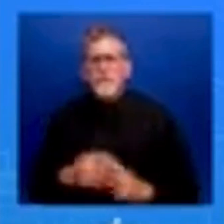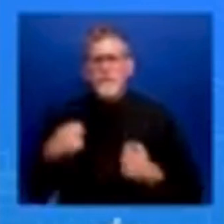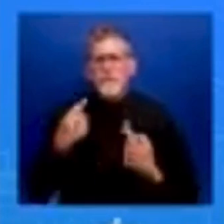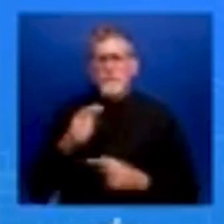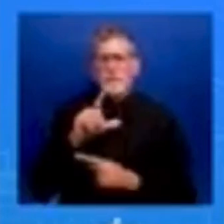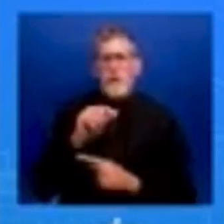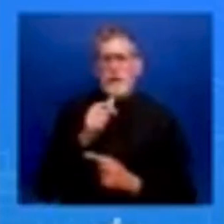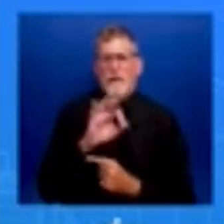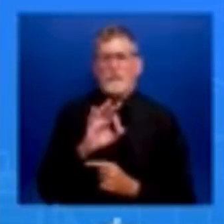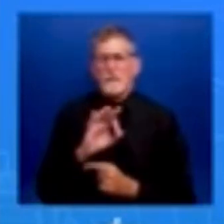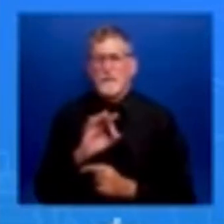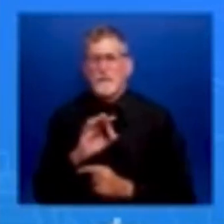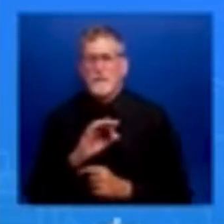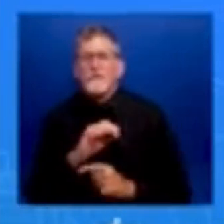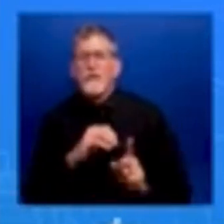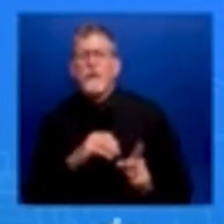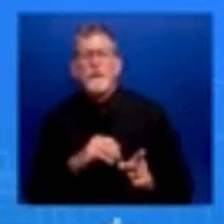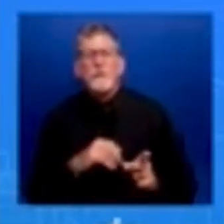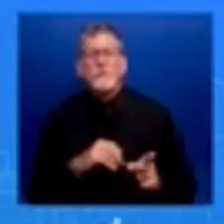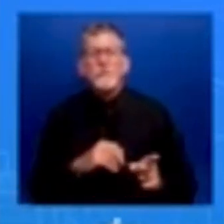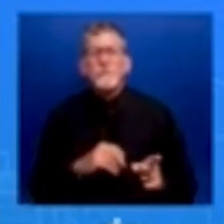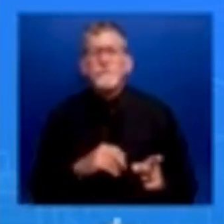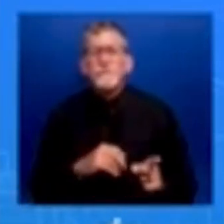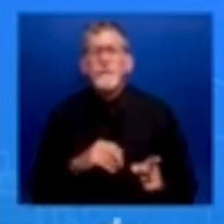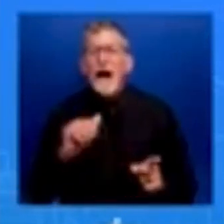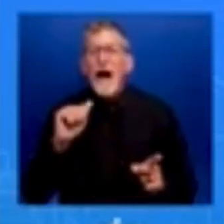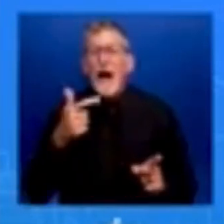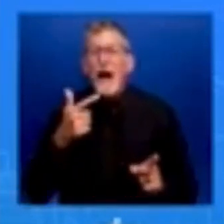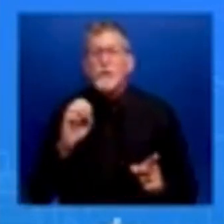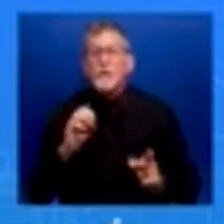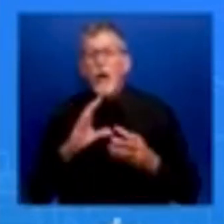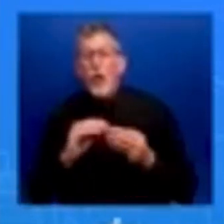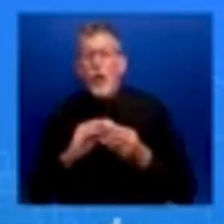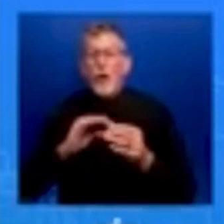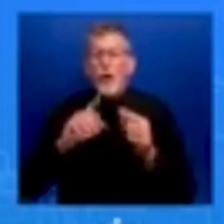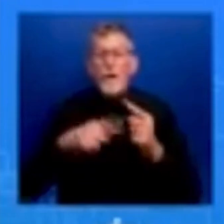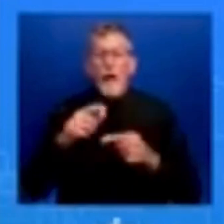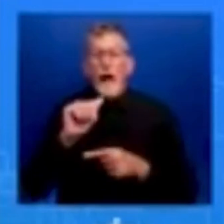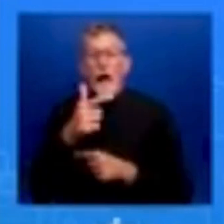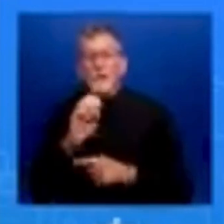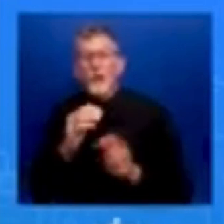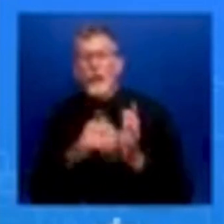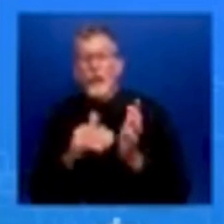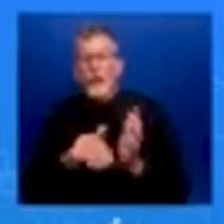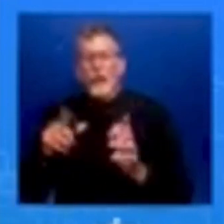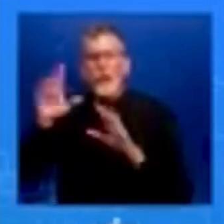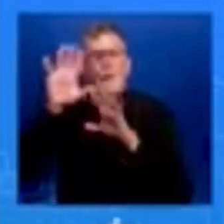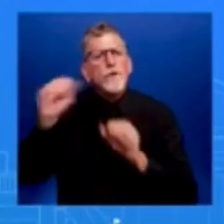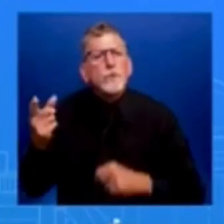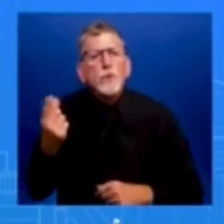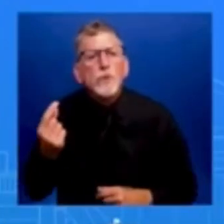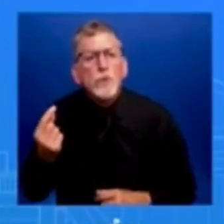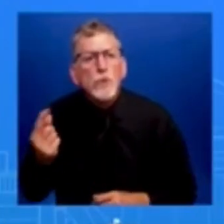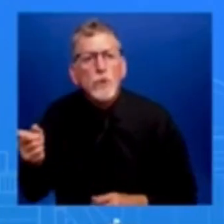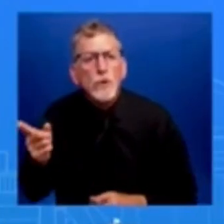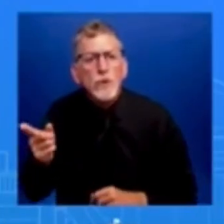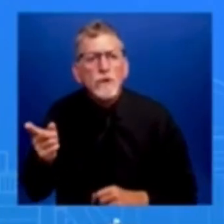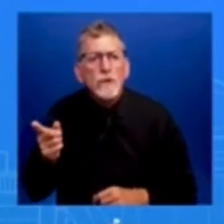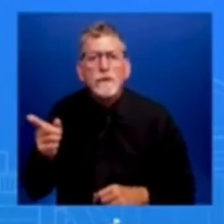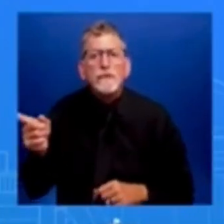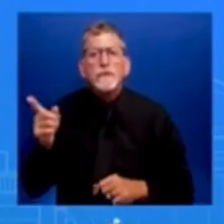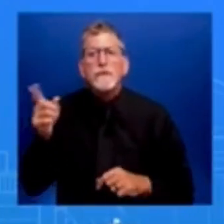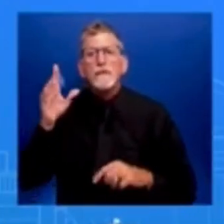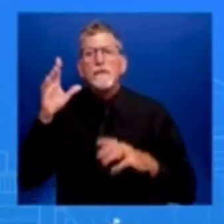the age comment has been out there. And what has this president done? He beat Republicans in 2020. He